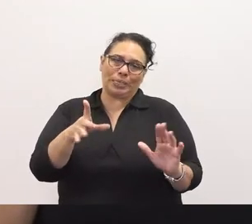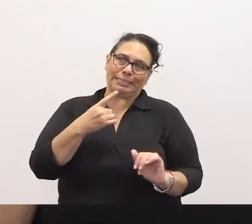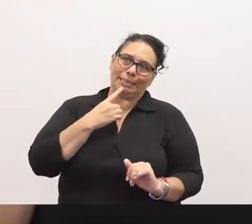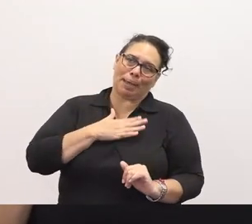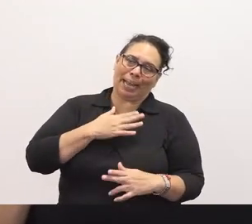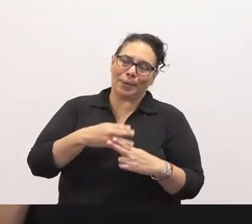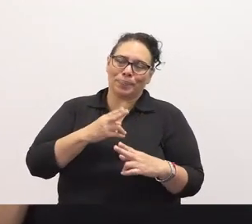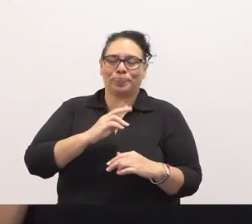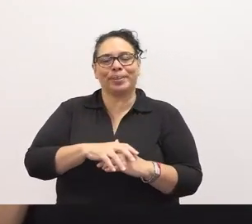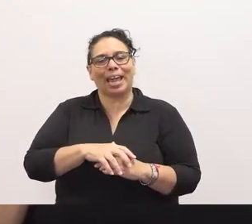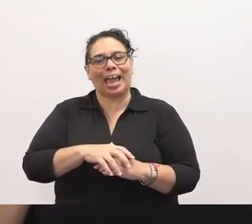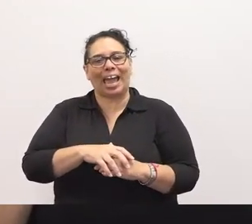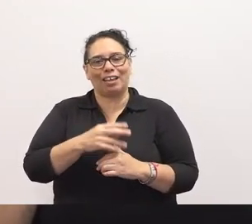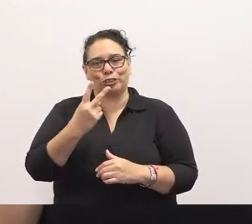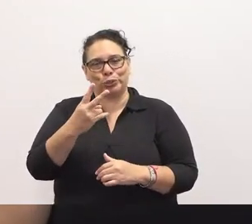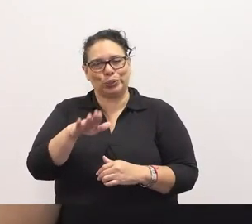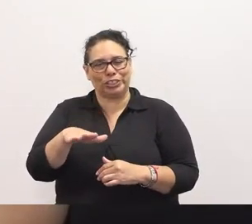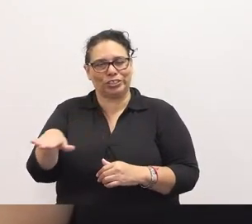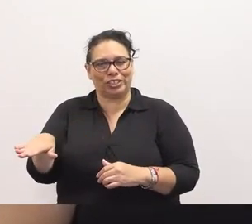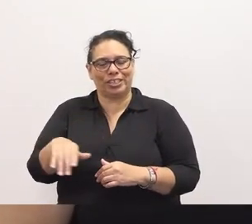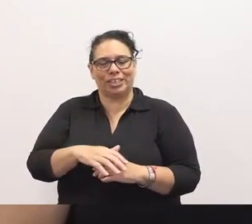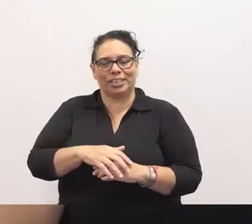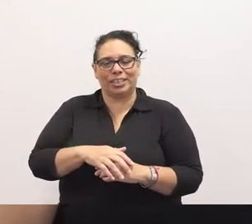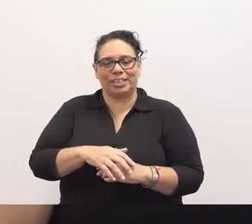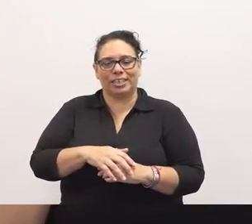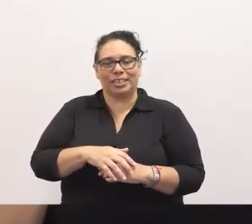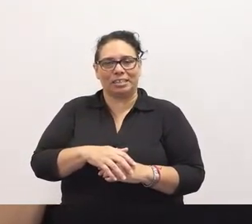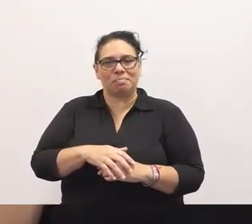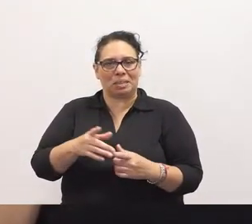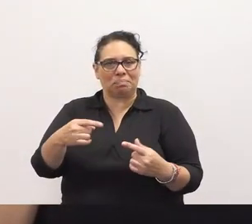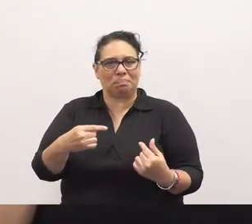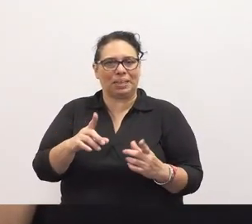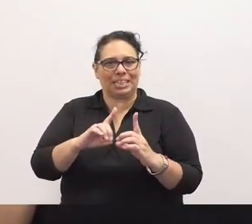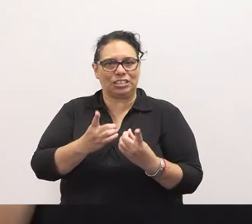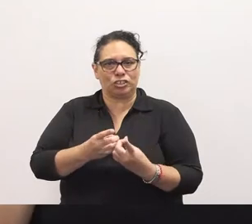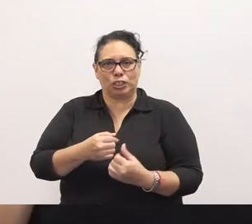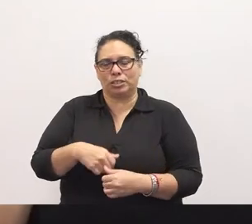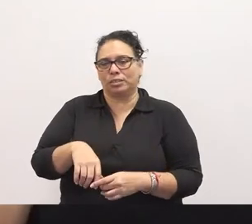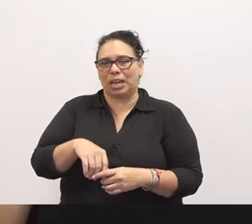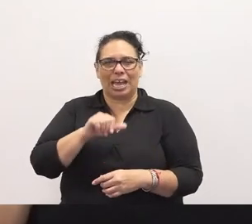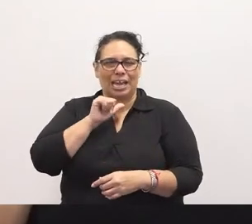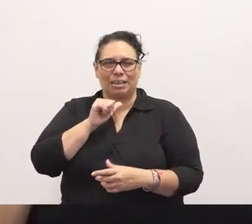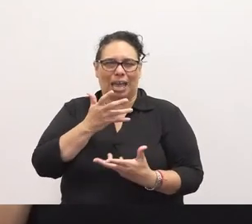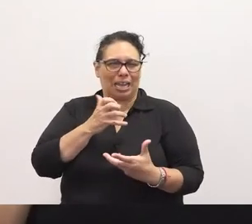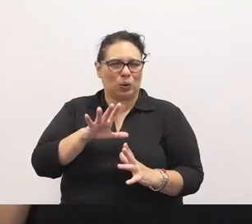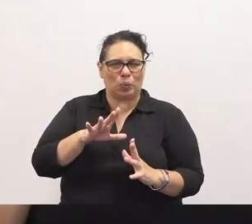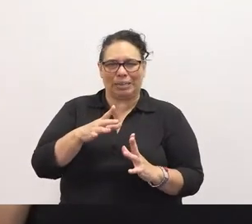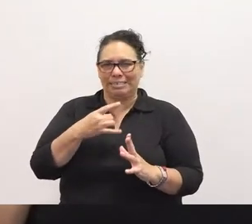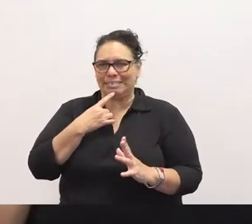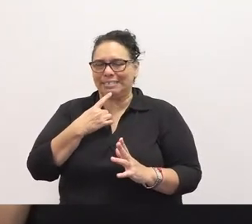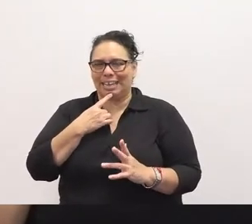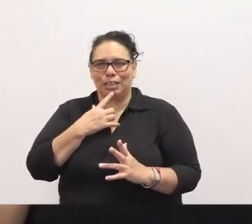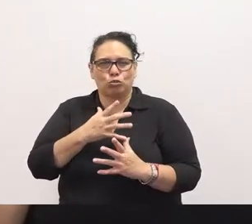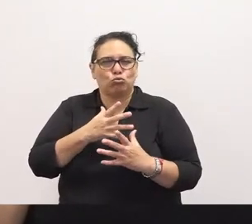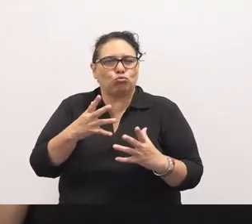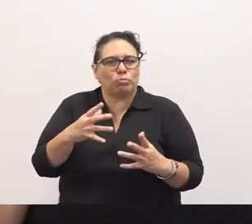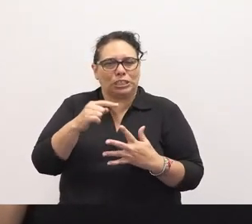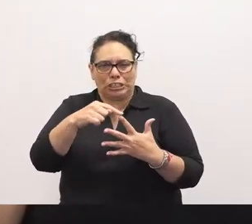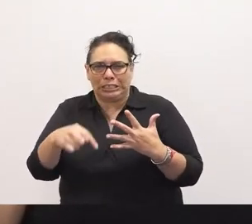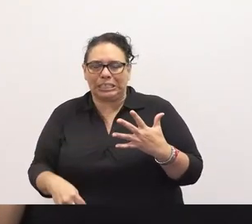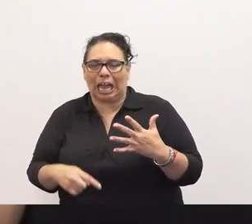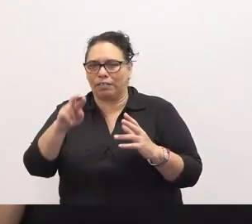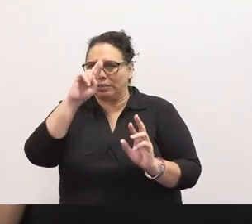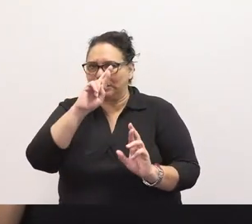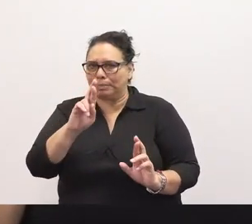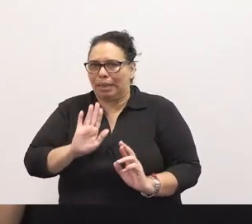name. And I have two children who attend LBUSD. I'm not going to disclose a lot of details about them out of respect for their privacy of